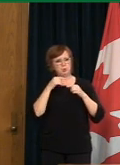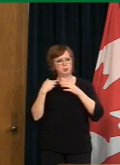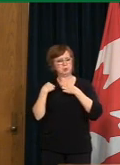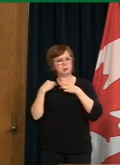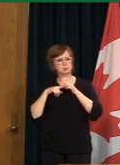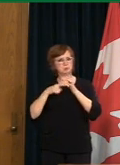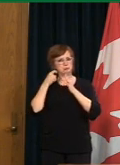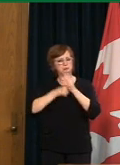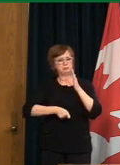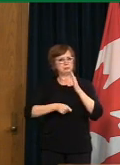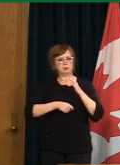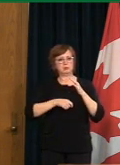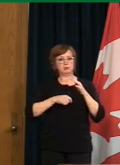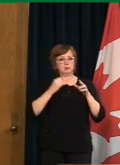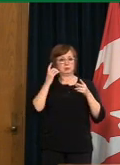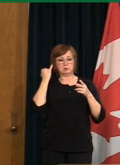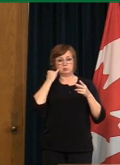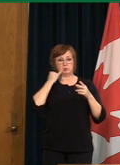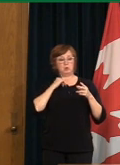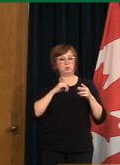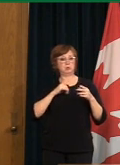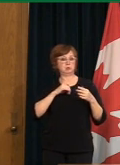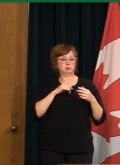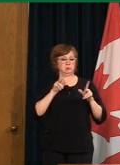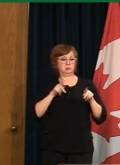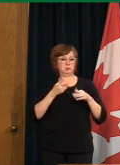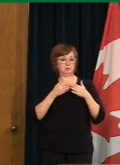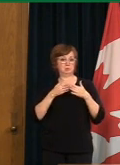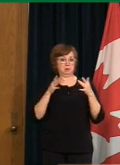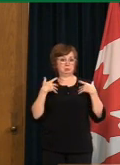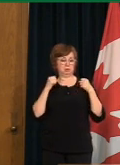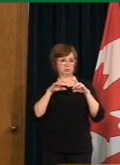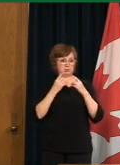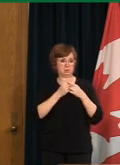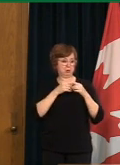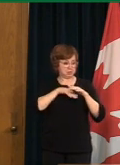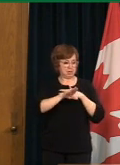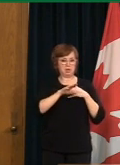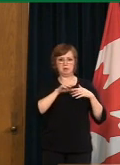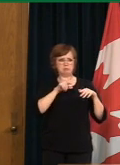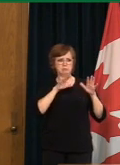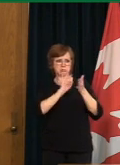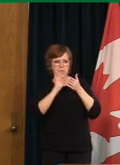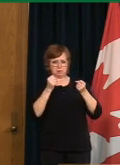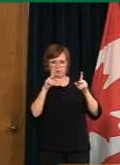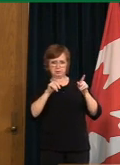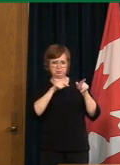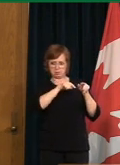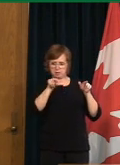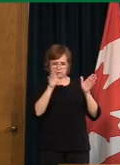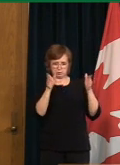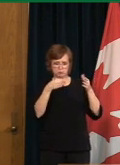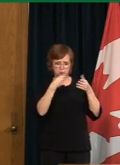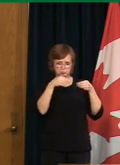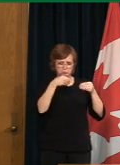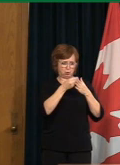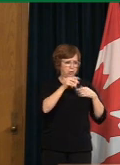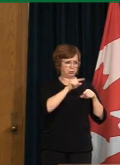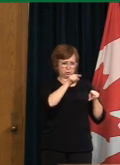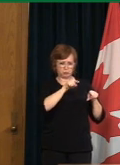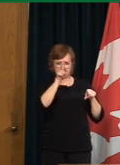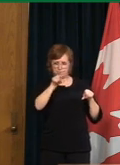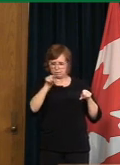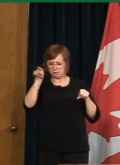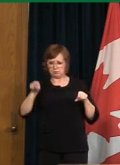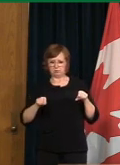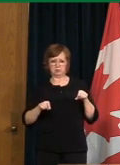the 50% limit that you're recommending right now? There's a tremendous amount of skepticism that this might be just